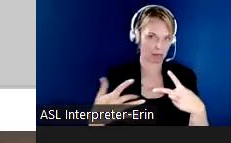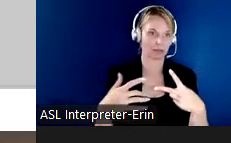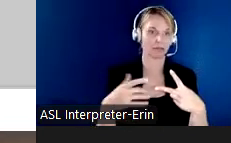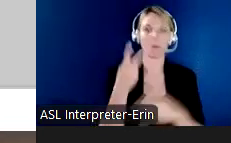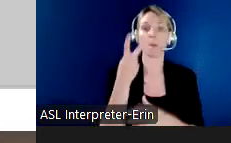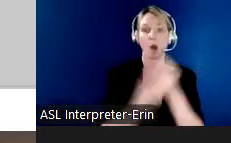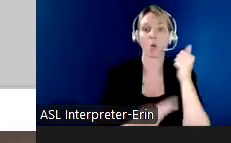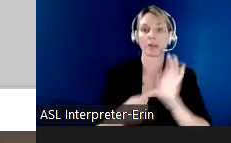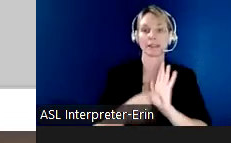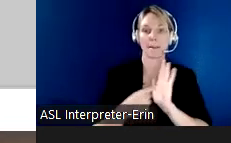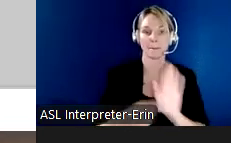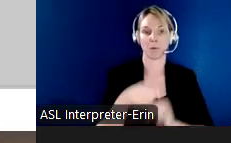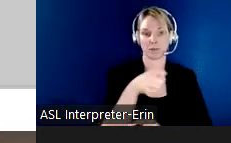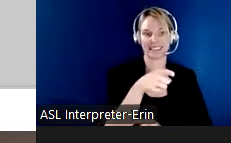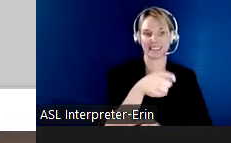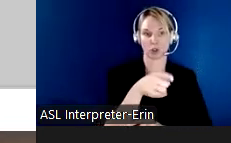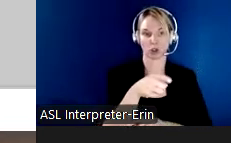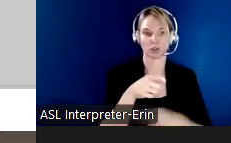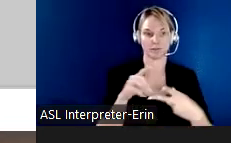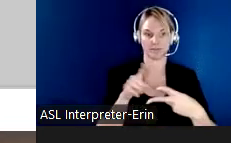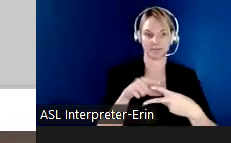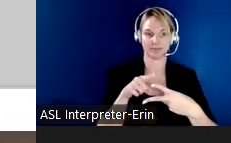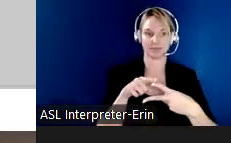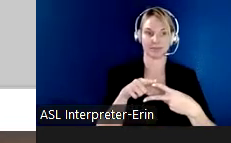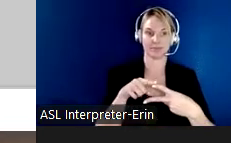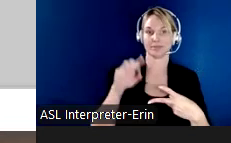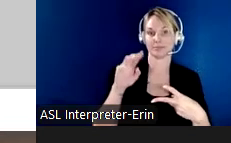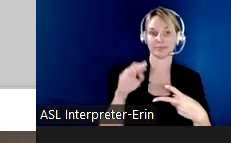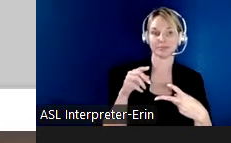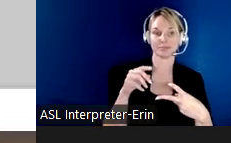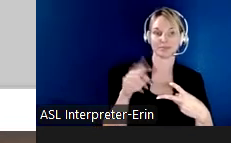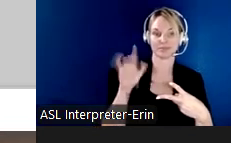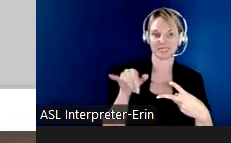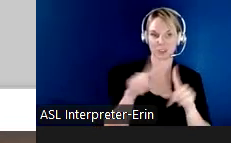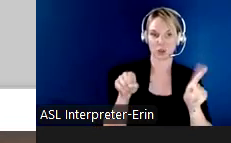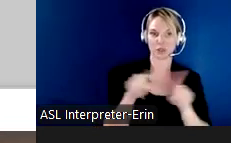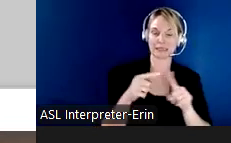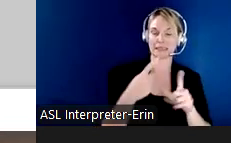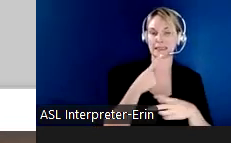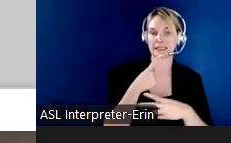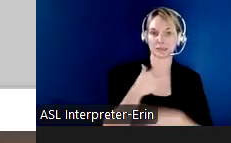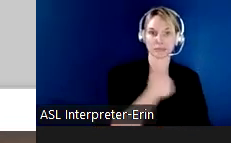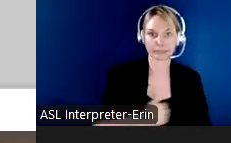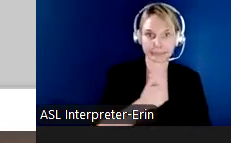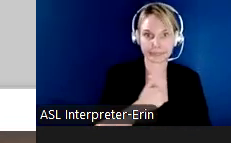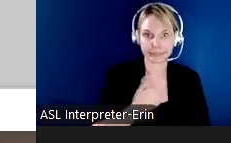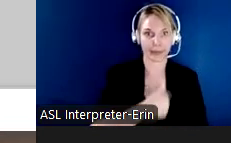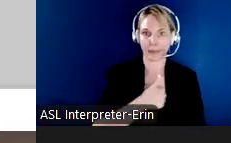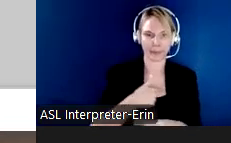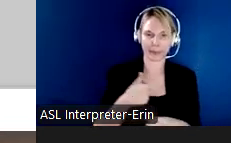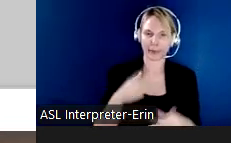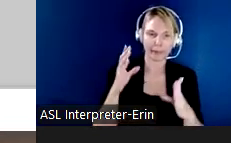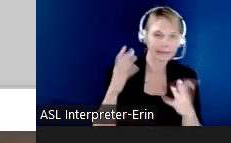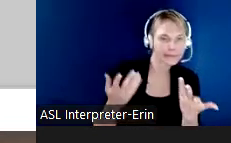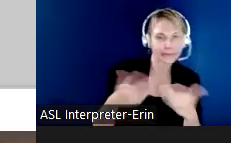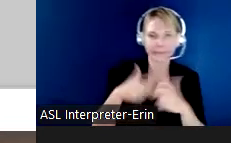up here over to the right. So if you get this one, this screen here that says, sorry, but we're having trouble signing you in, it's